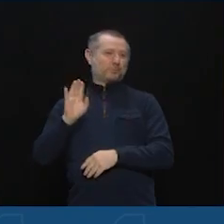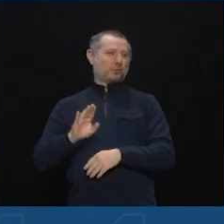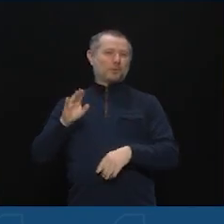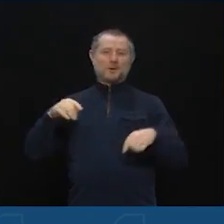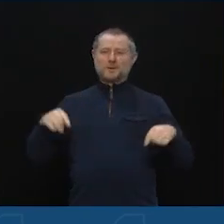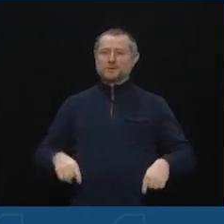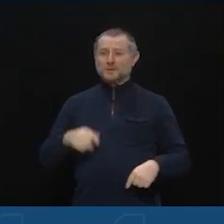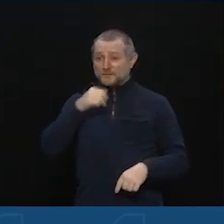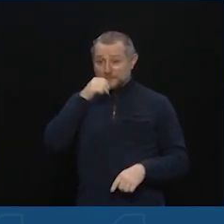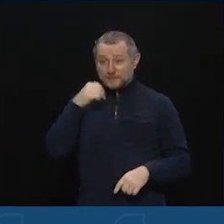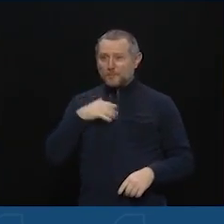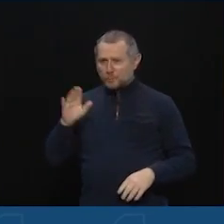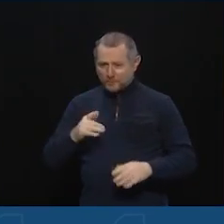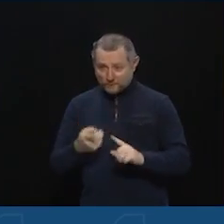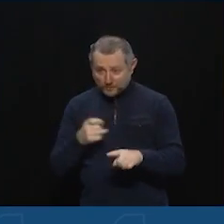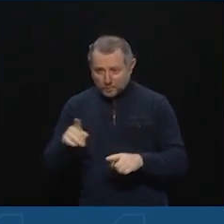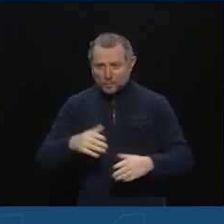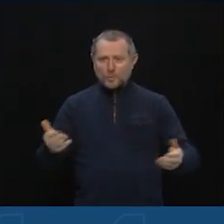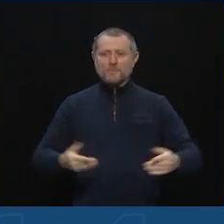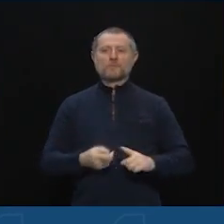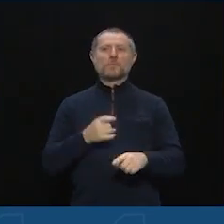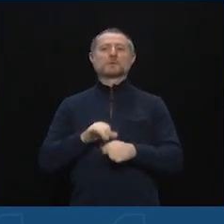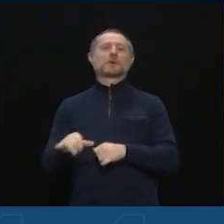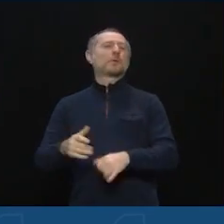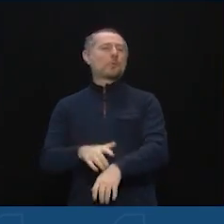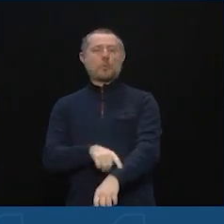from Brooklyn, but you're welcome to stay as long as you want.